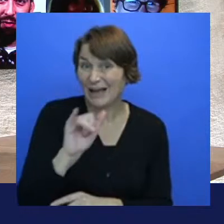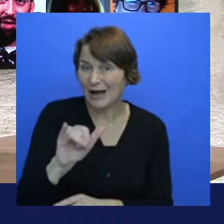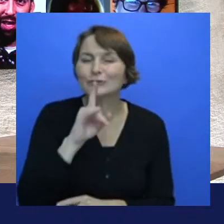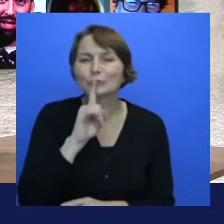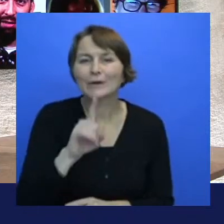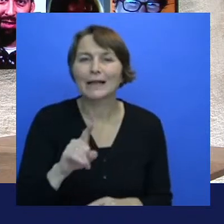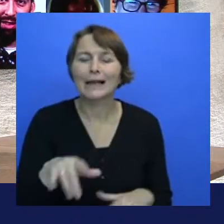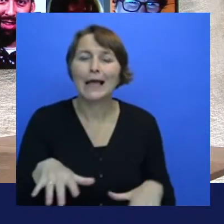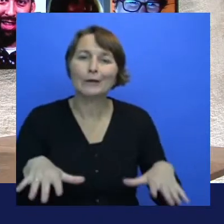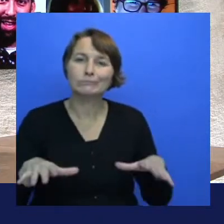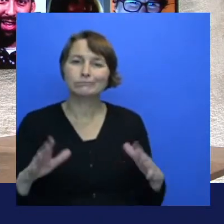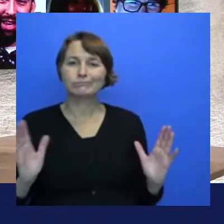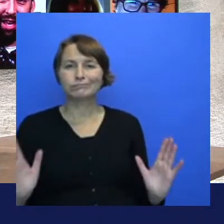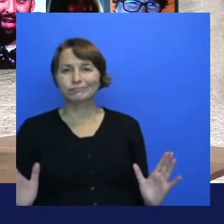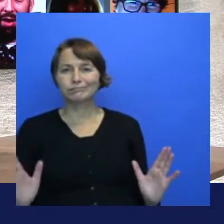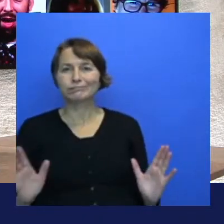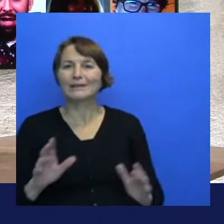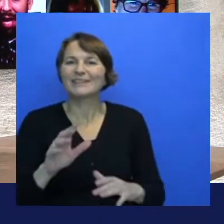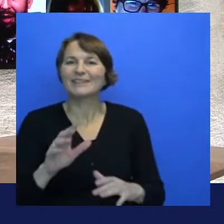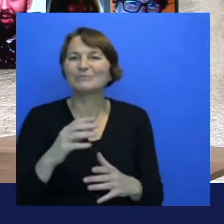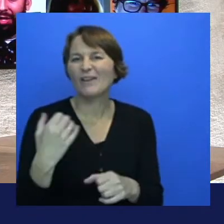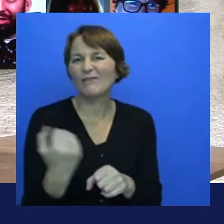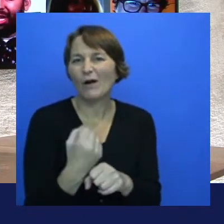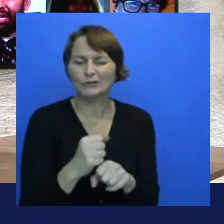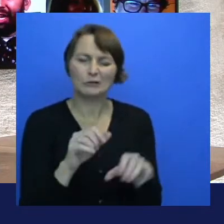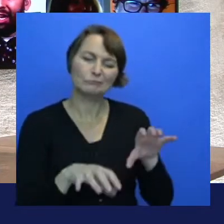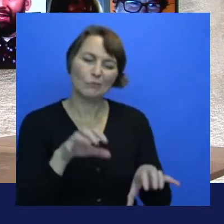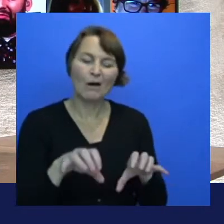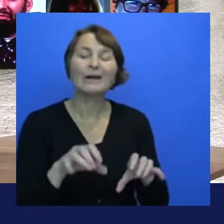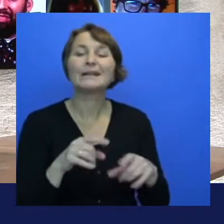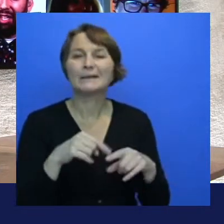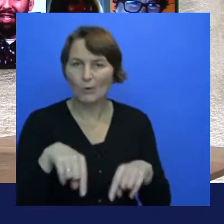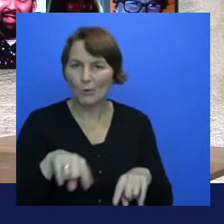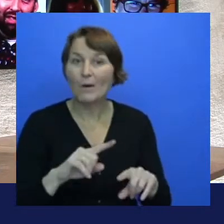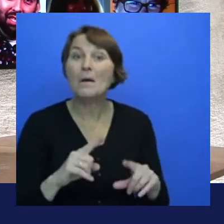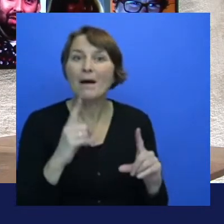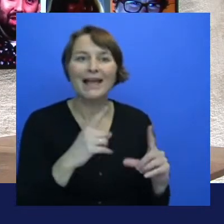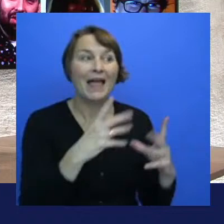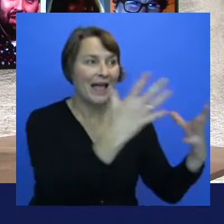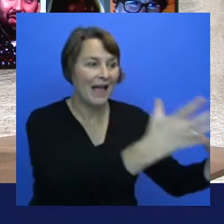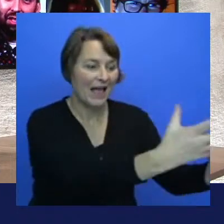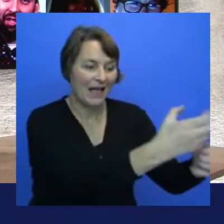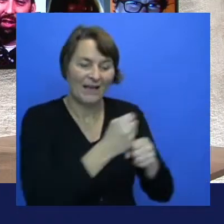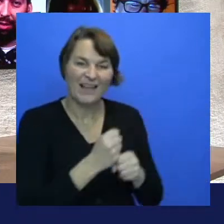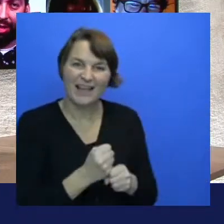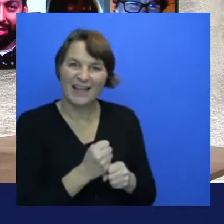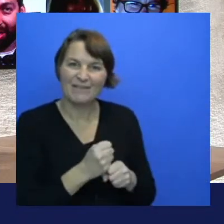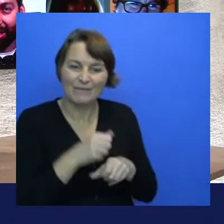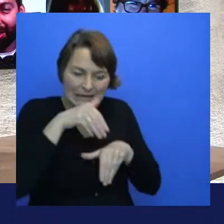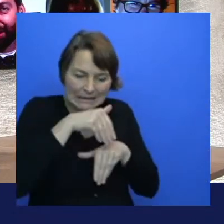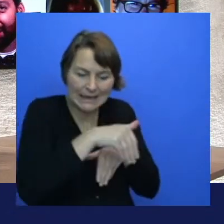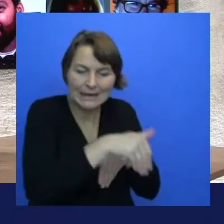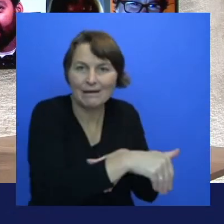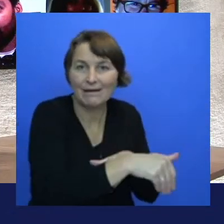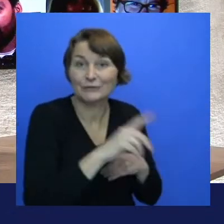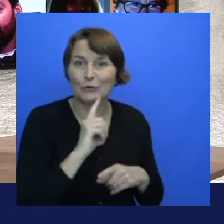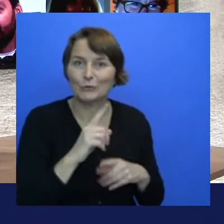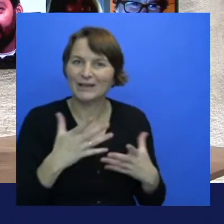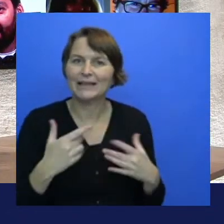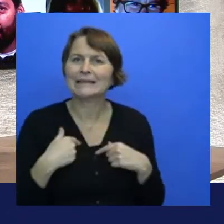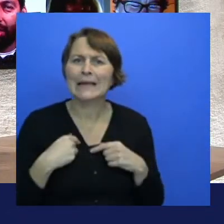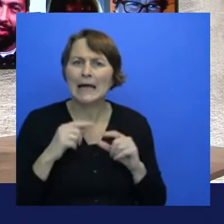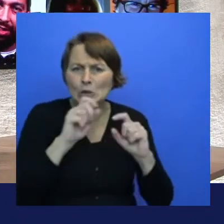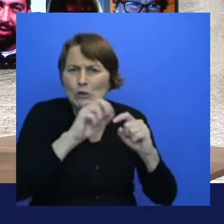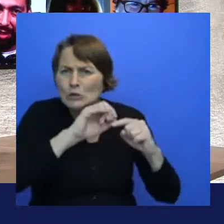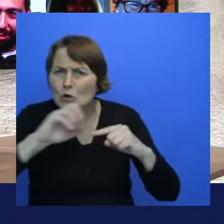feel like, and now you understand AI. It's a lazy way of writing functions with data instead of code.